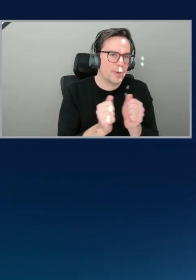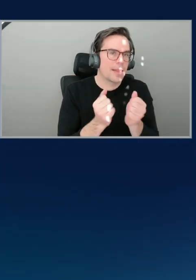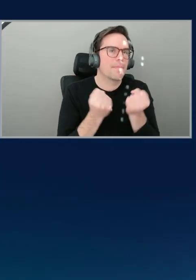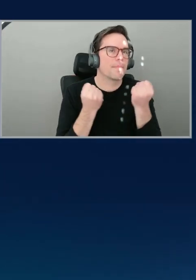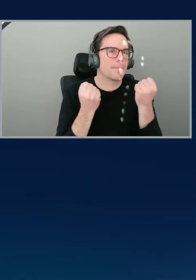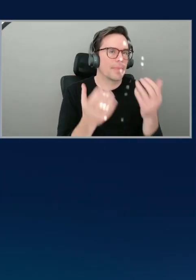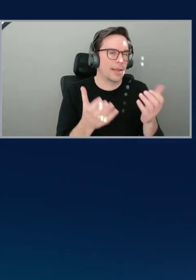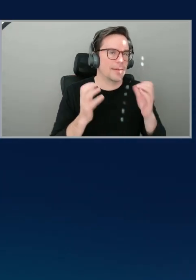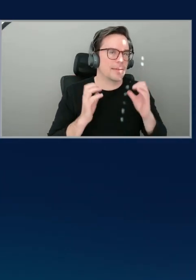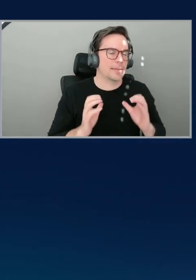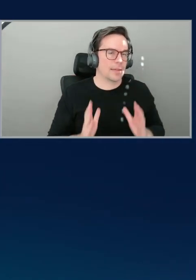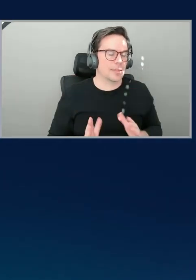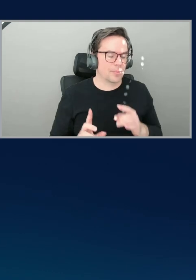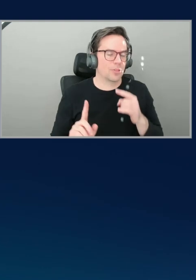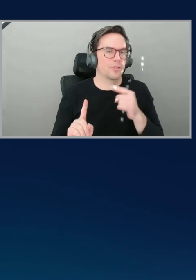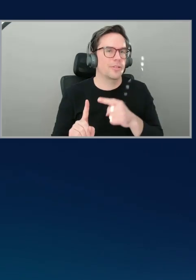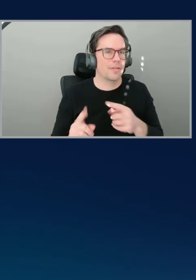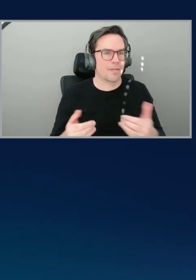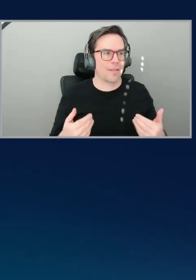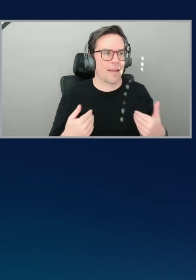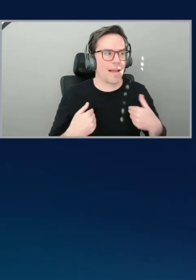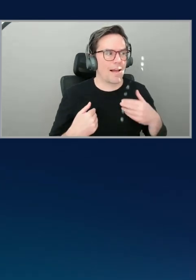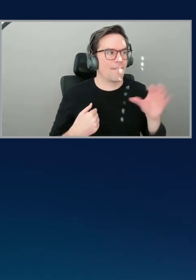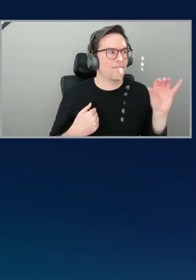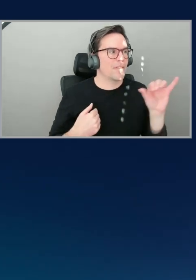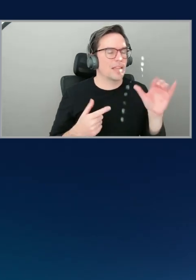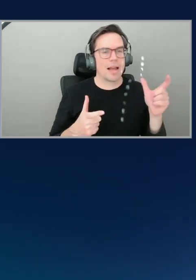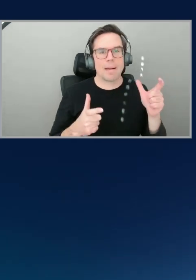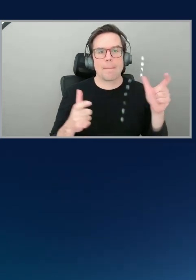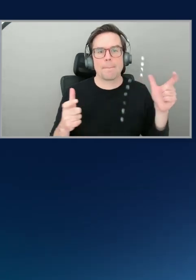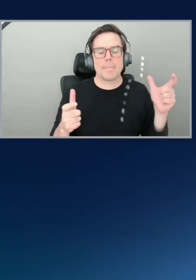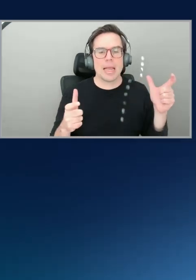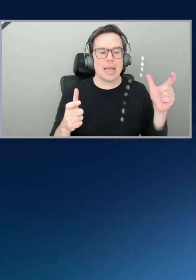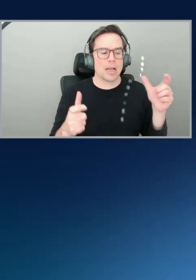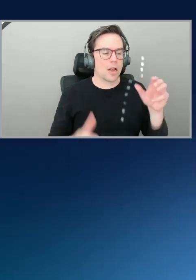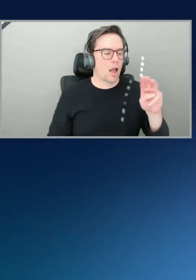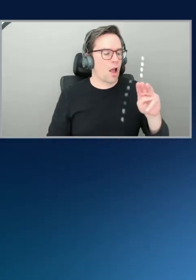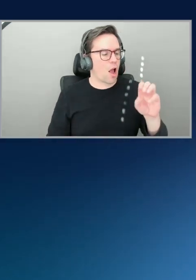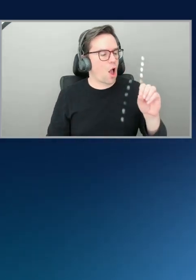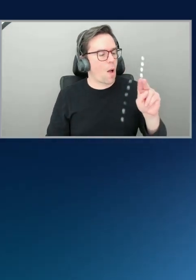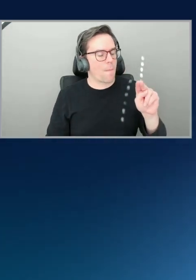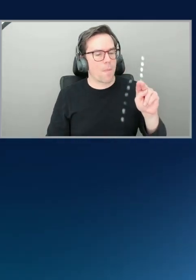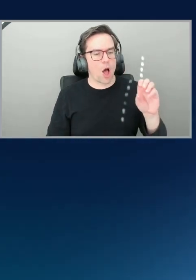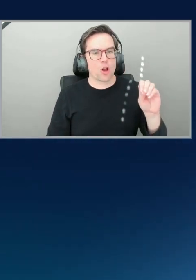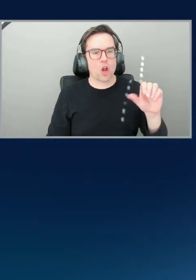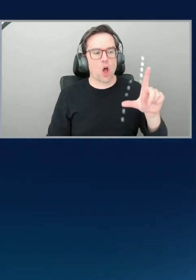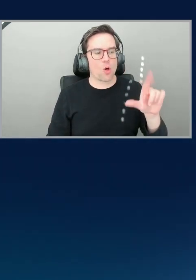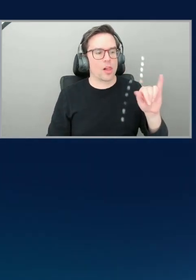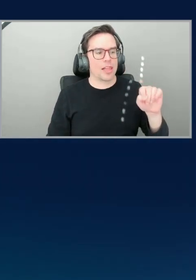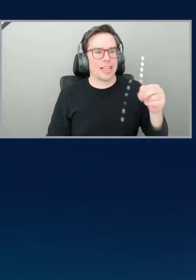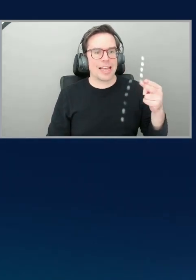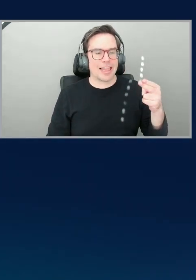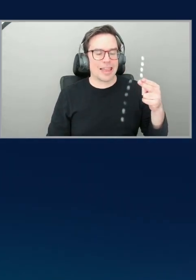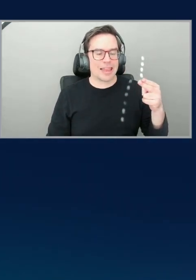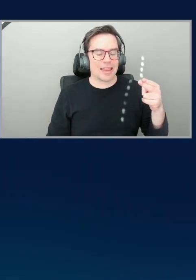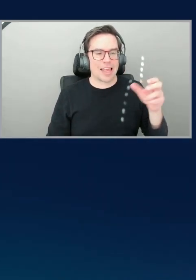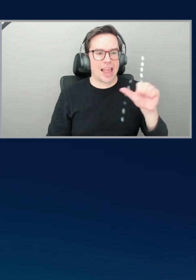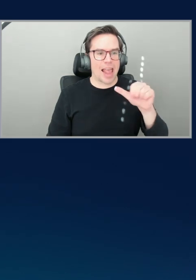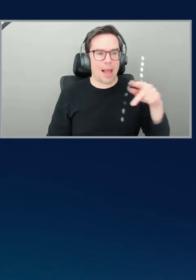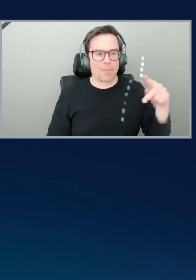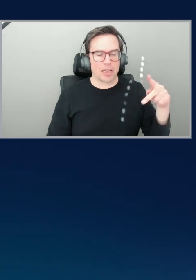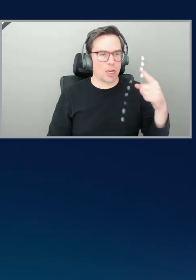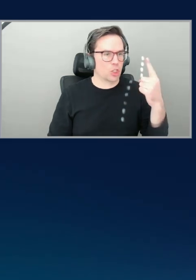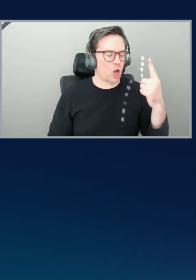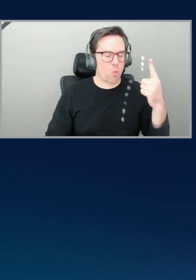with like a big monolith applications, like a 5 million lines, and that is a challenge